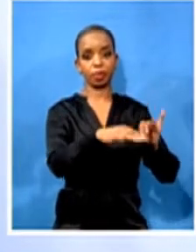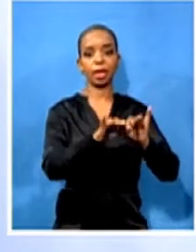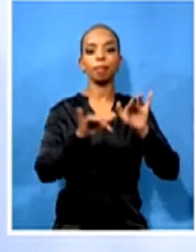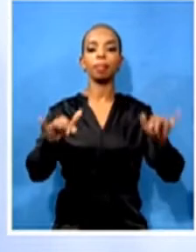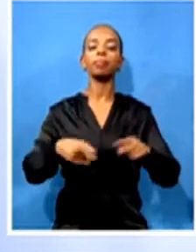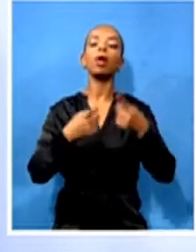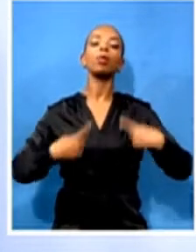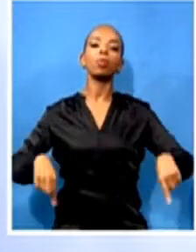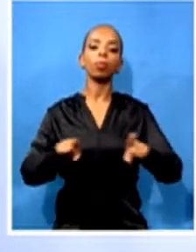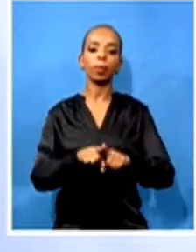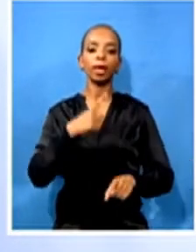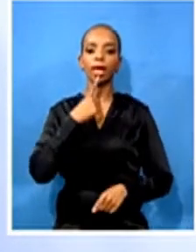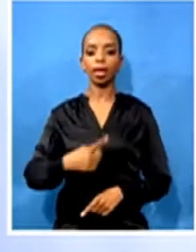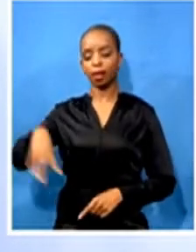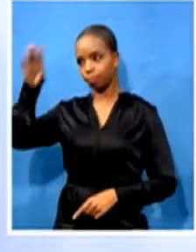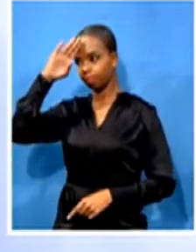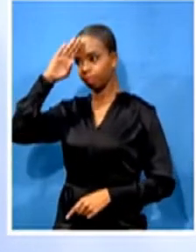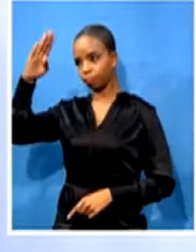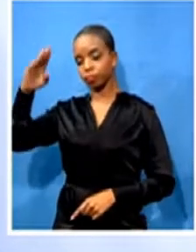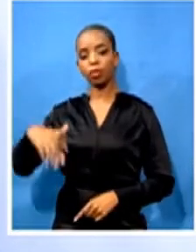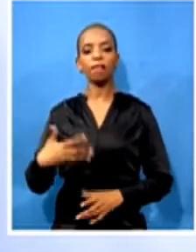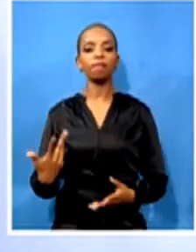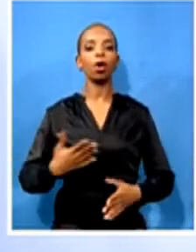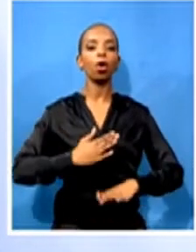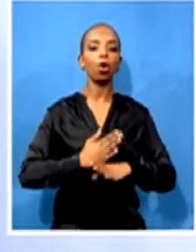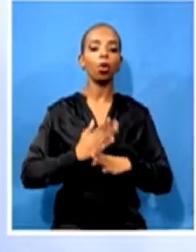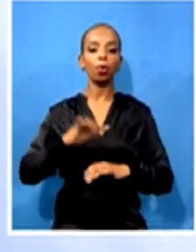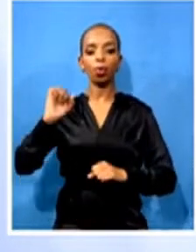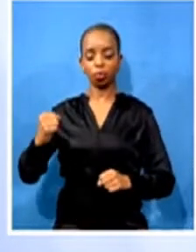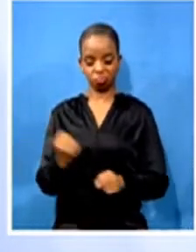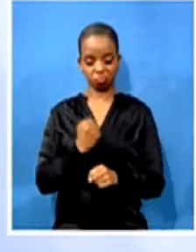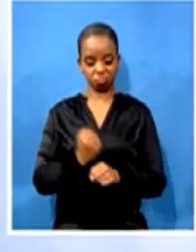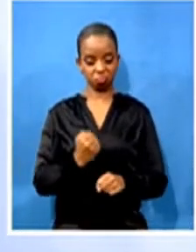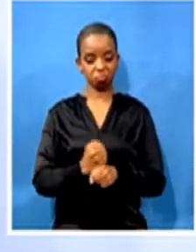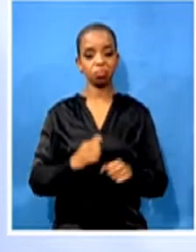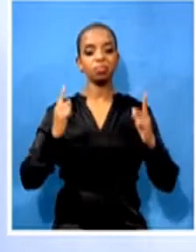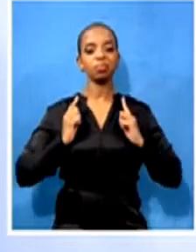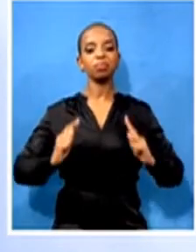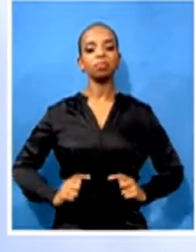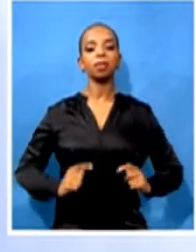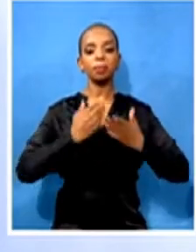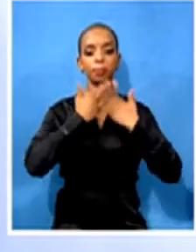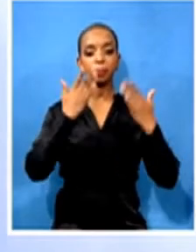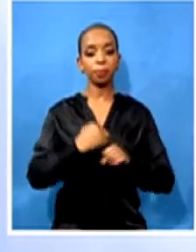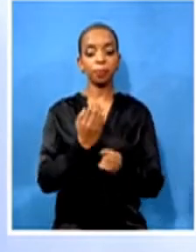salute you for your tireless contributions in ensuring continued service delivery to the people in the Republic of South Africa.